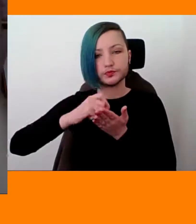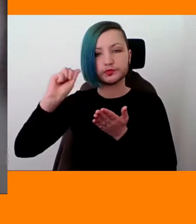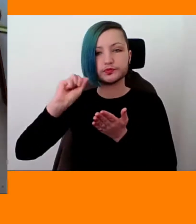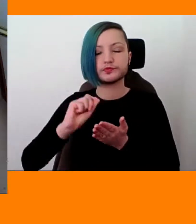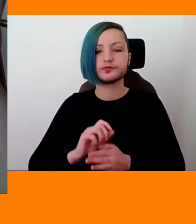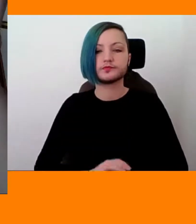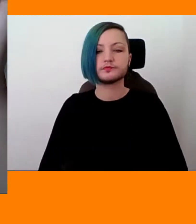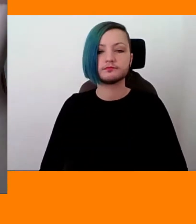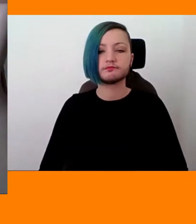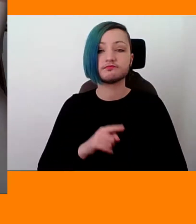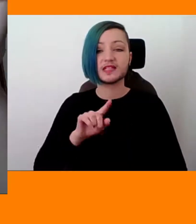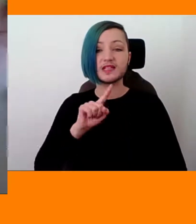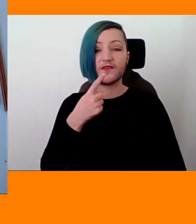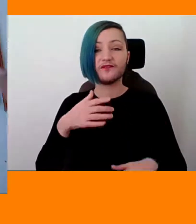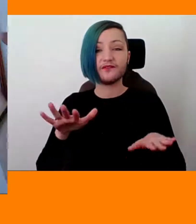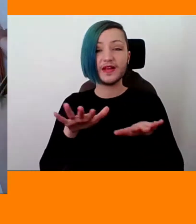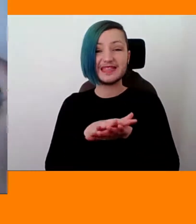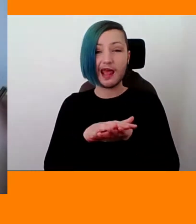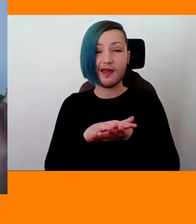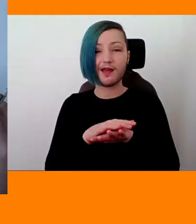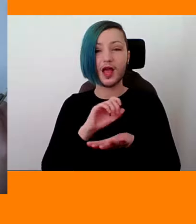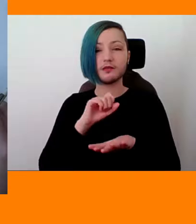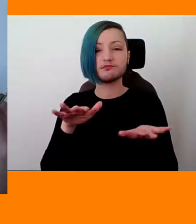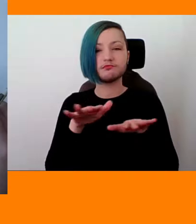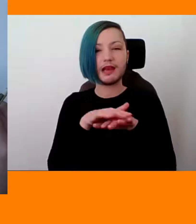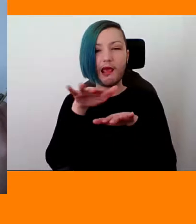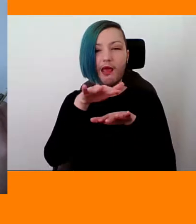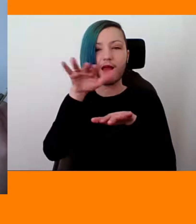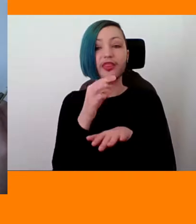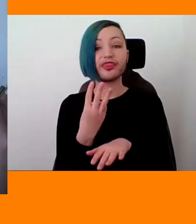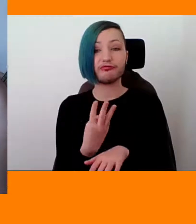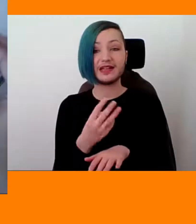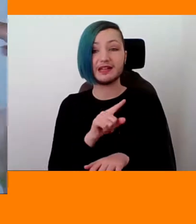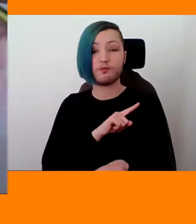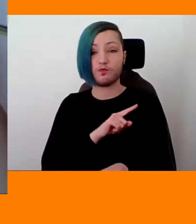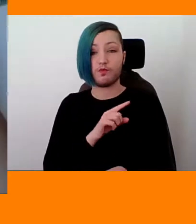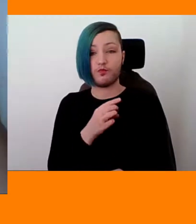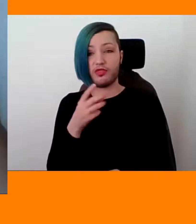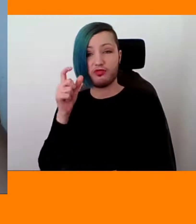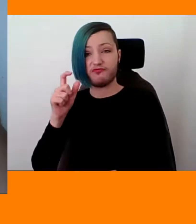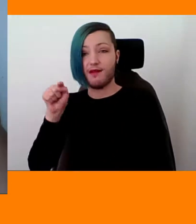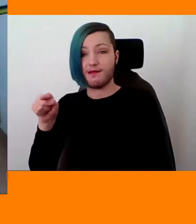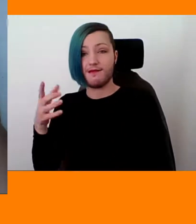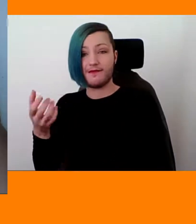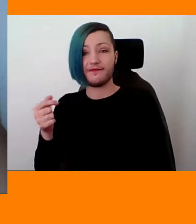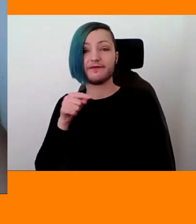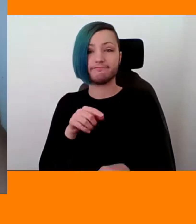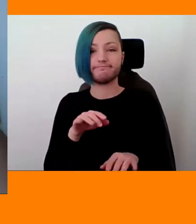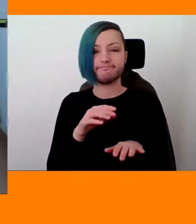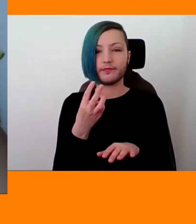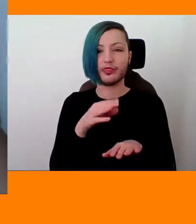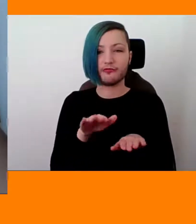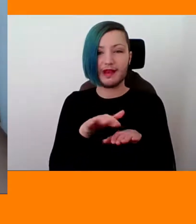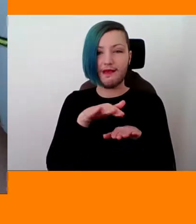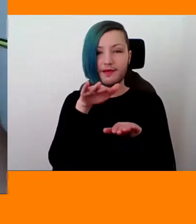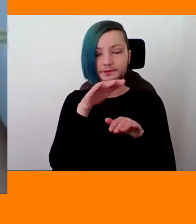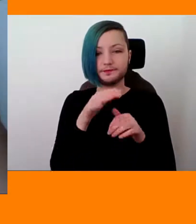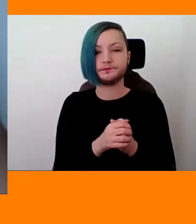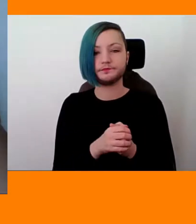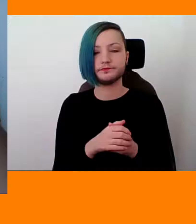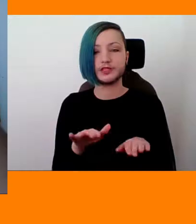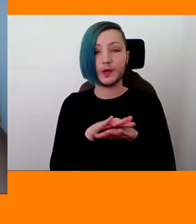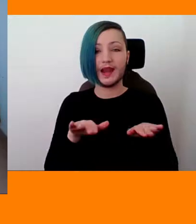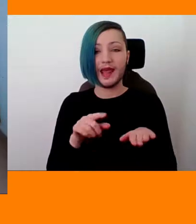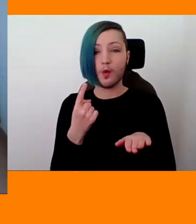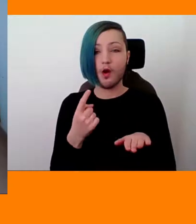This is going to be your first layer of 3 layers, which is why I've got 3 coloured pencils here. So for your first layer,